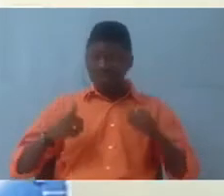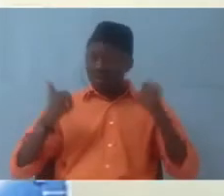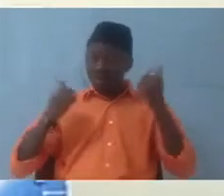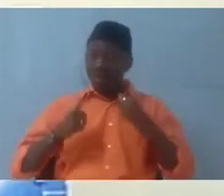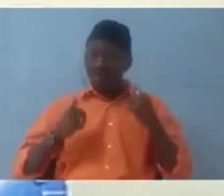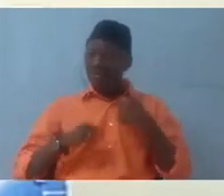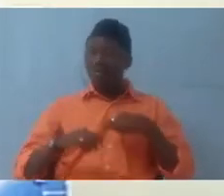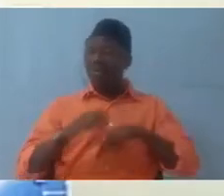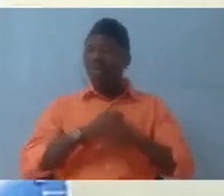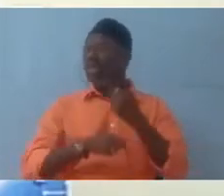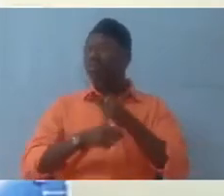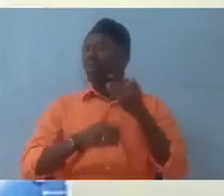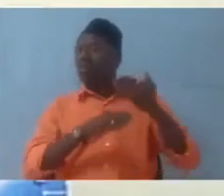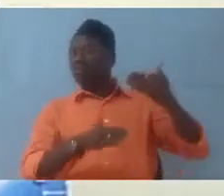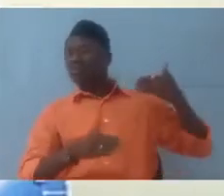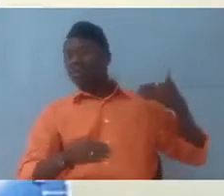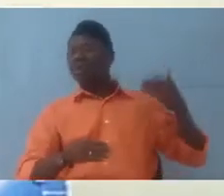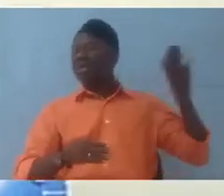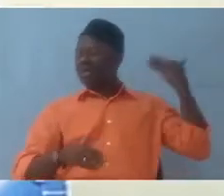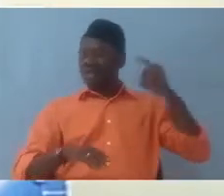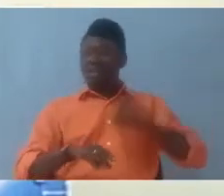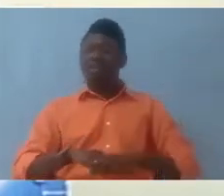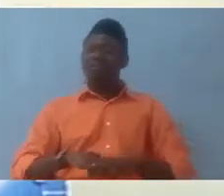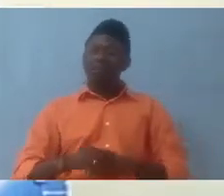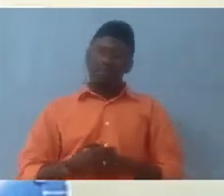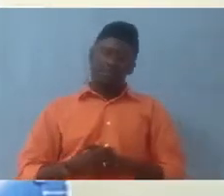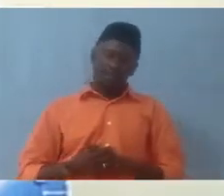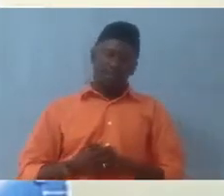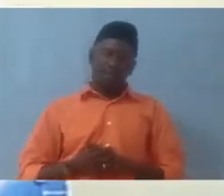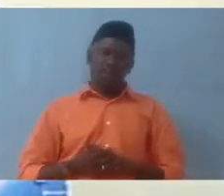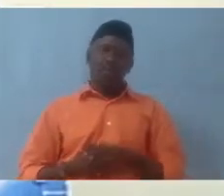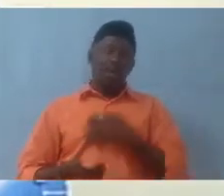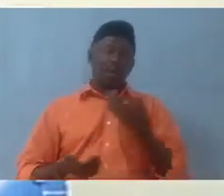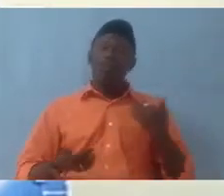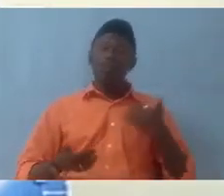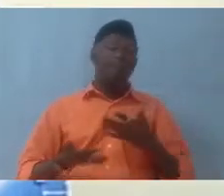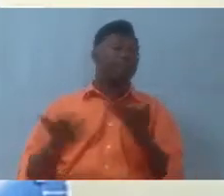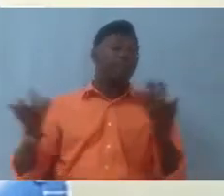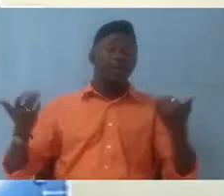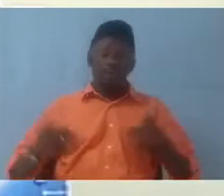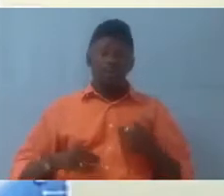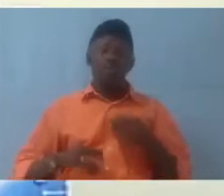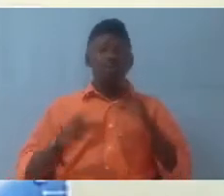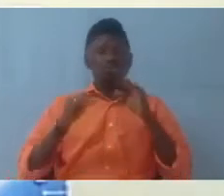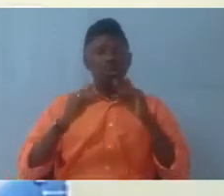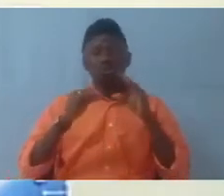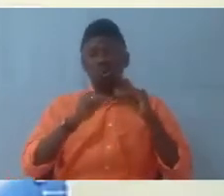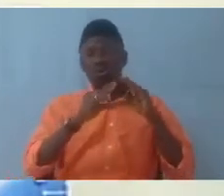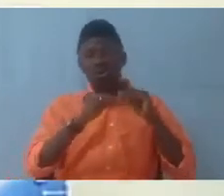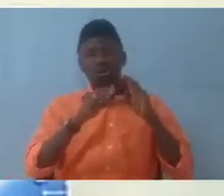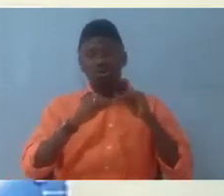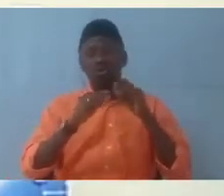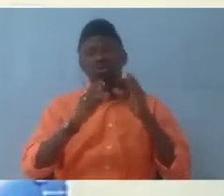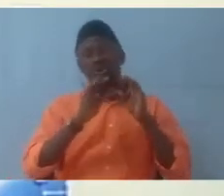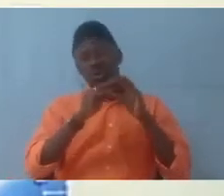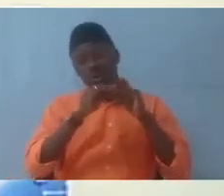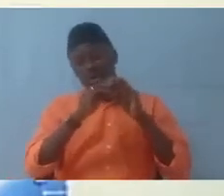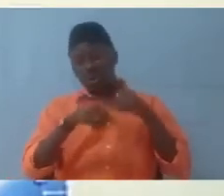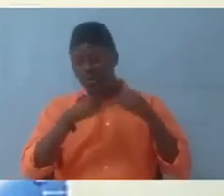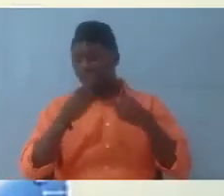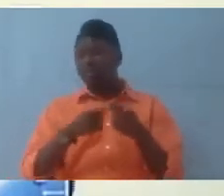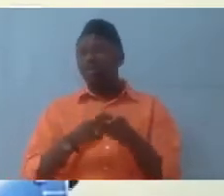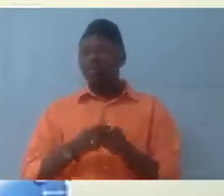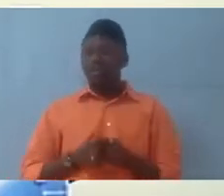ci suñu biir jamono bobu as in people were talking about it ndax nit ñi ñu ko daan lam lamé and so it is so natural that people will naturally